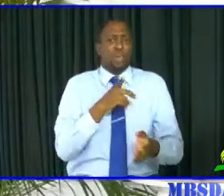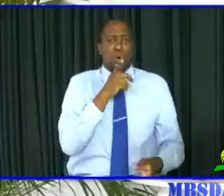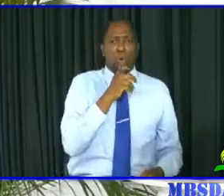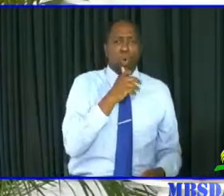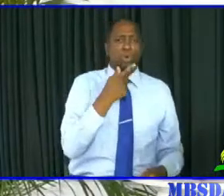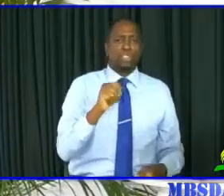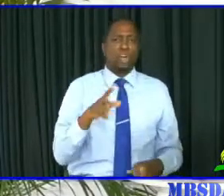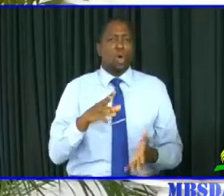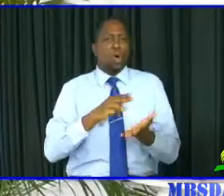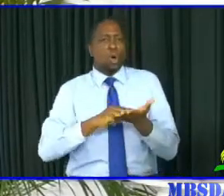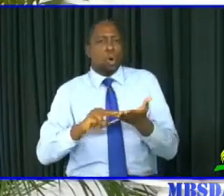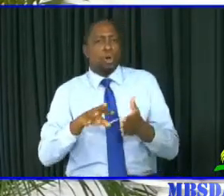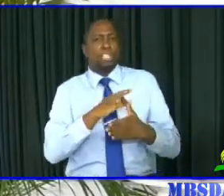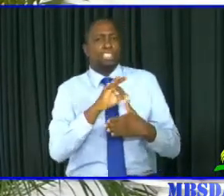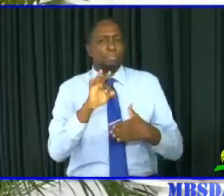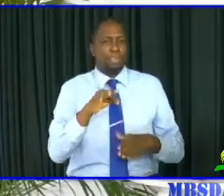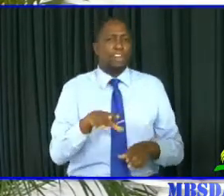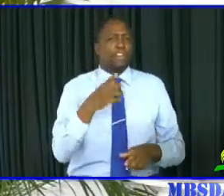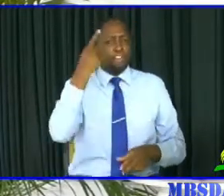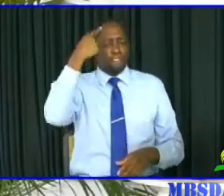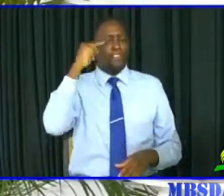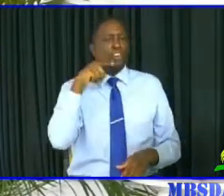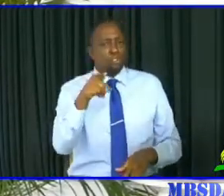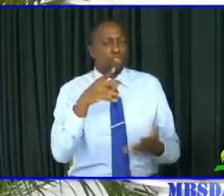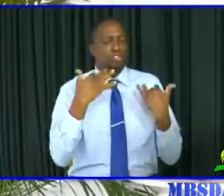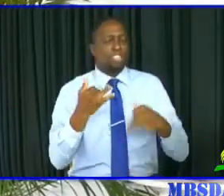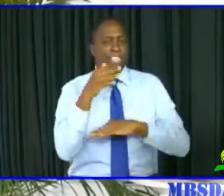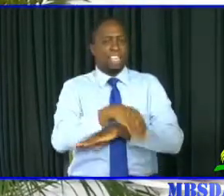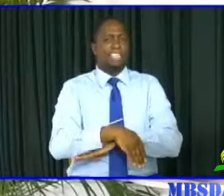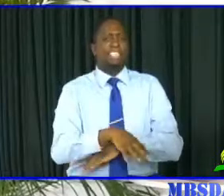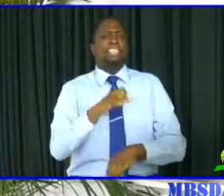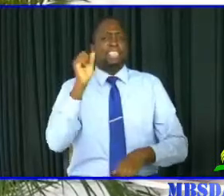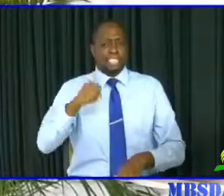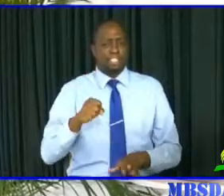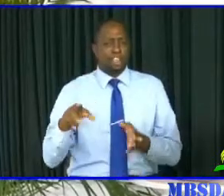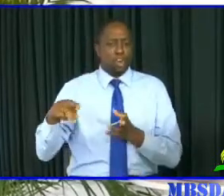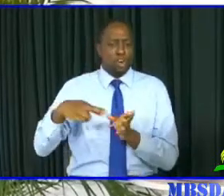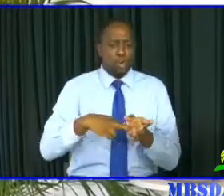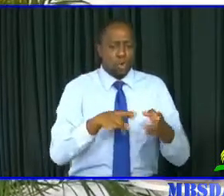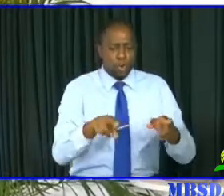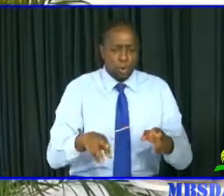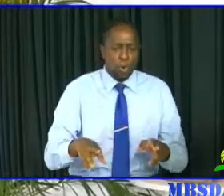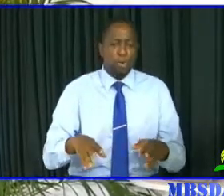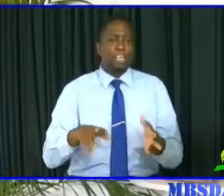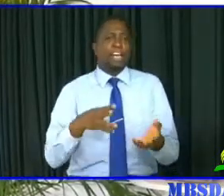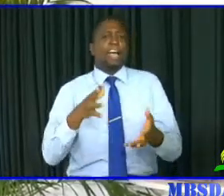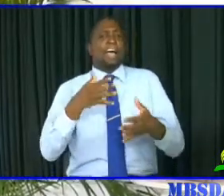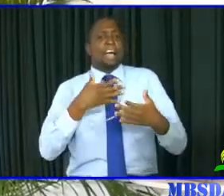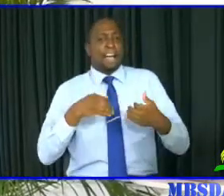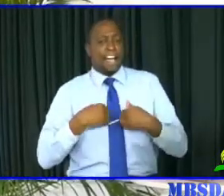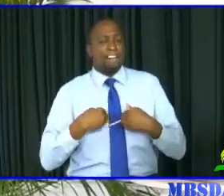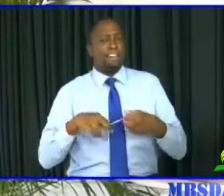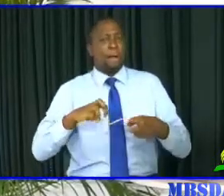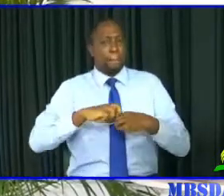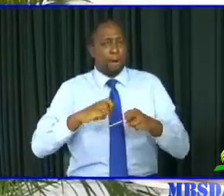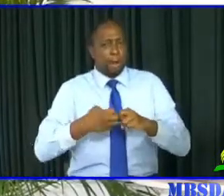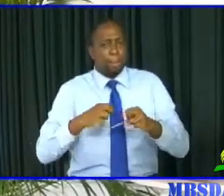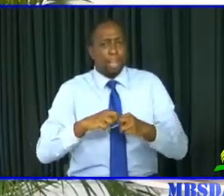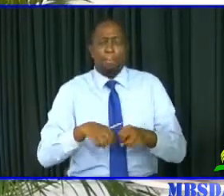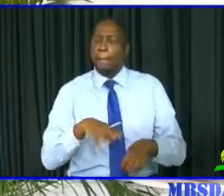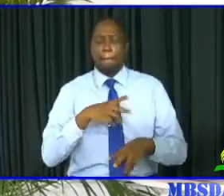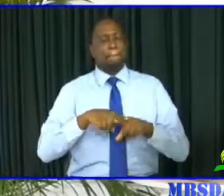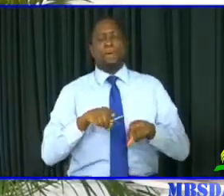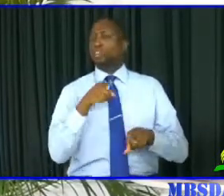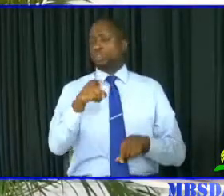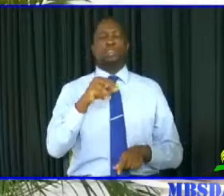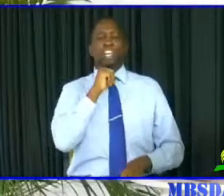while the road may be rocky, while the journey may be difficult, you're not traveling alone. You've got the help